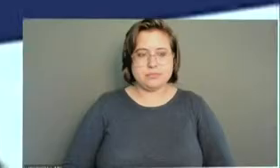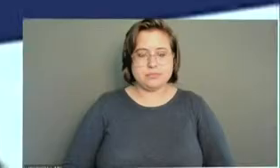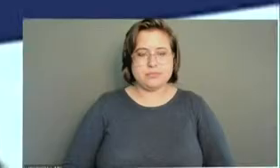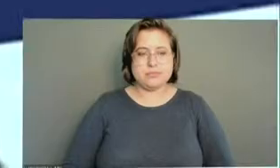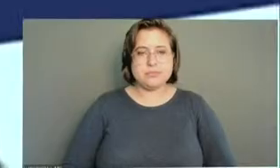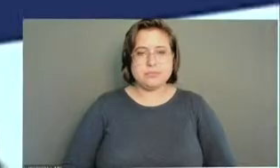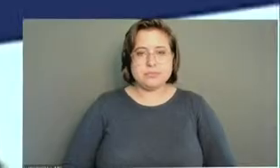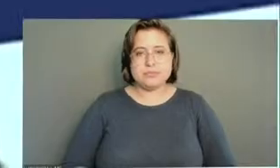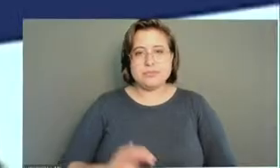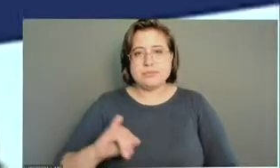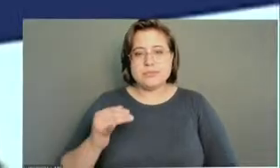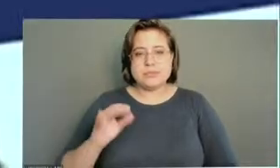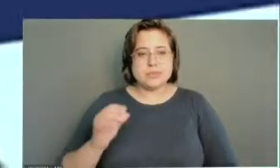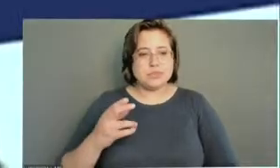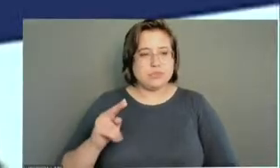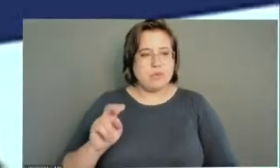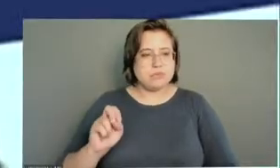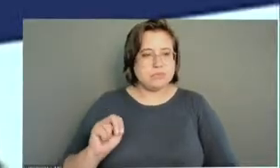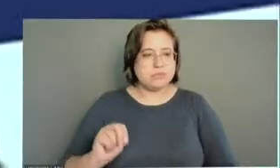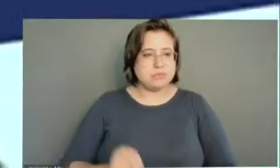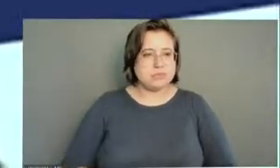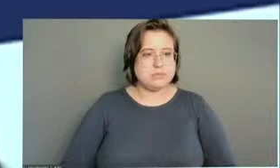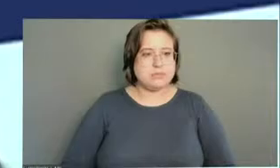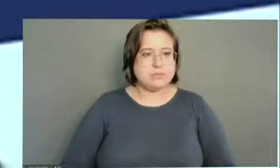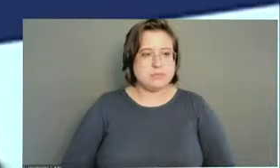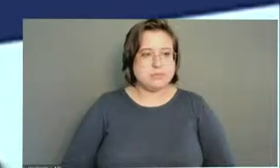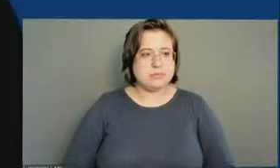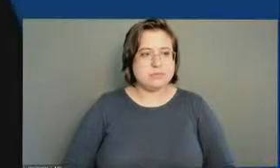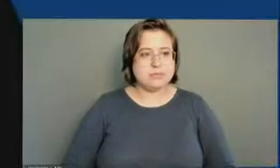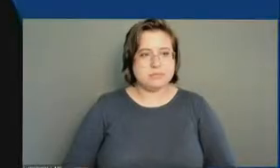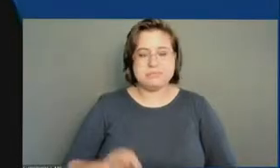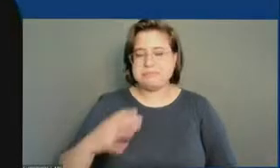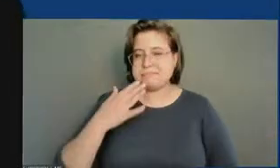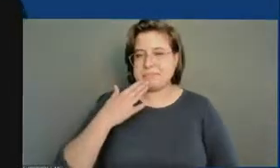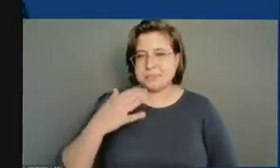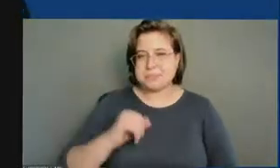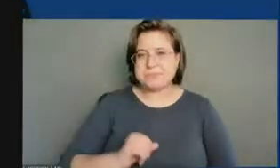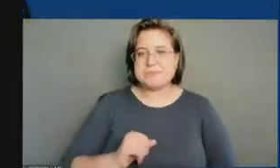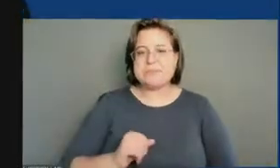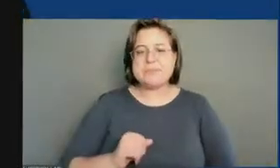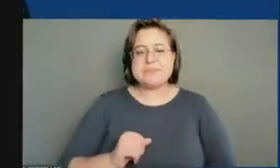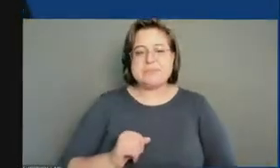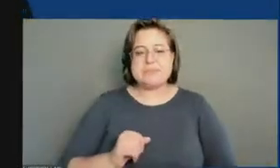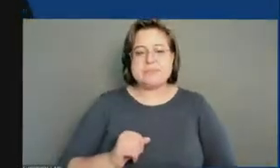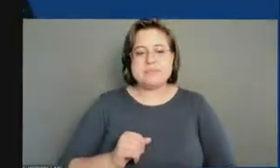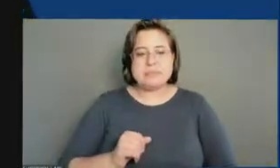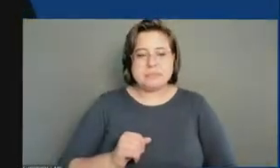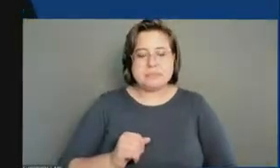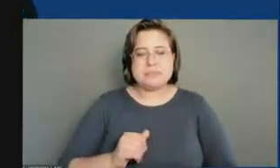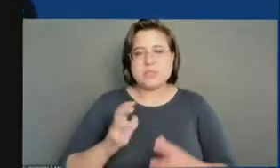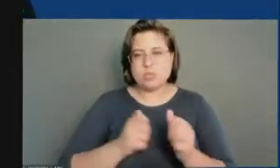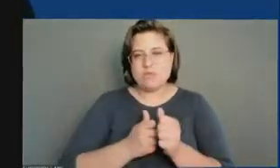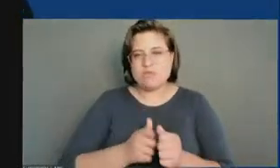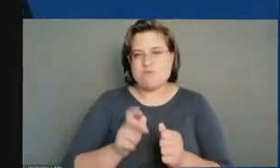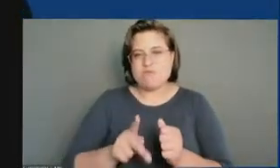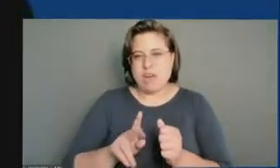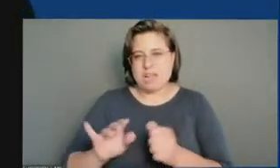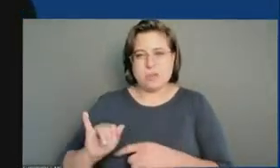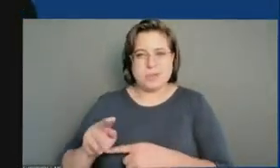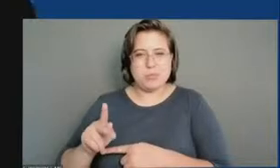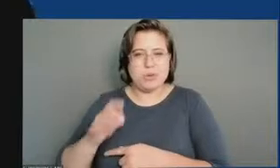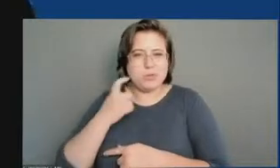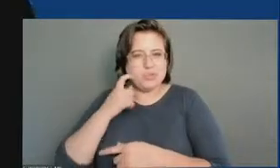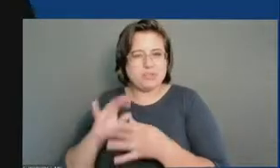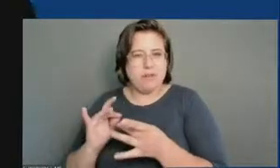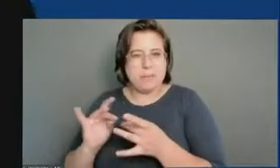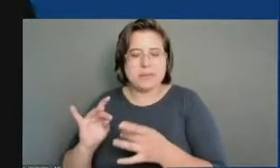Ms. Johnson, please. Thank you, Madam Chair. I just want to, as a follow-on from Mr. Imperato's comments,